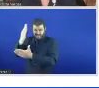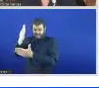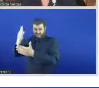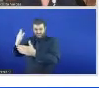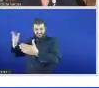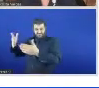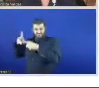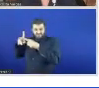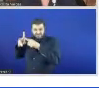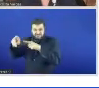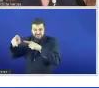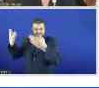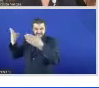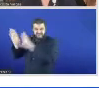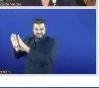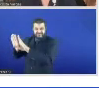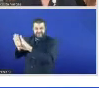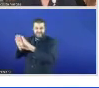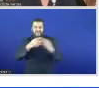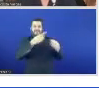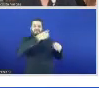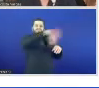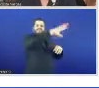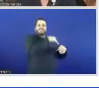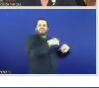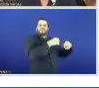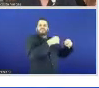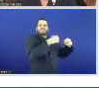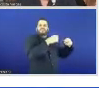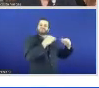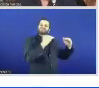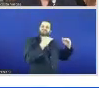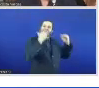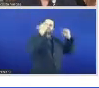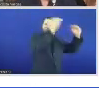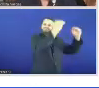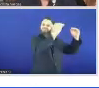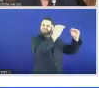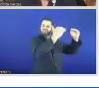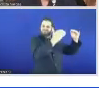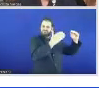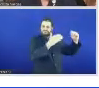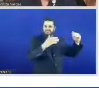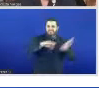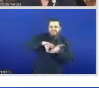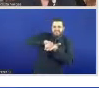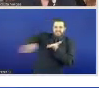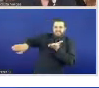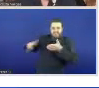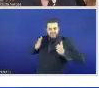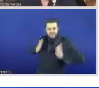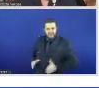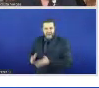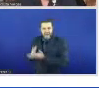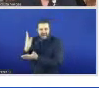moment since the other speakers didn't quite as much. So, which is to say that I believe we'll talk next in the conversation